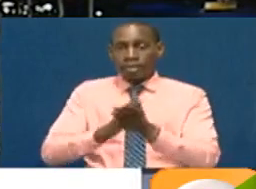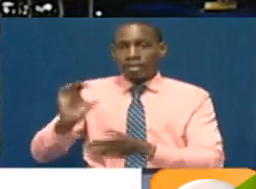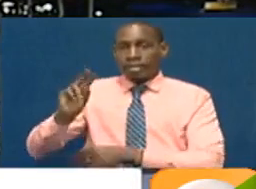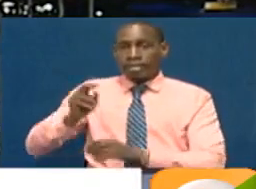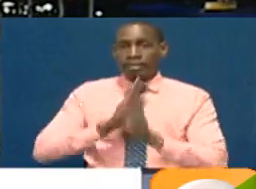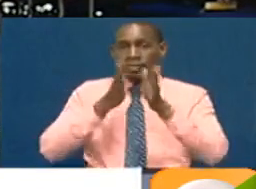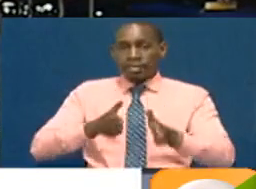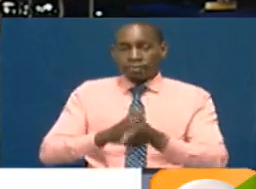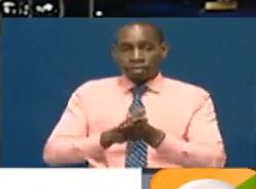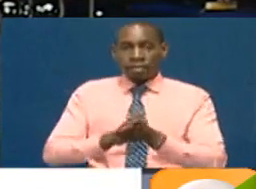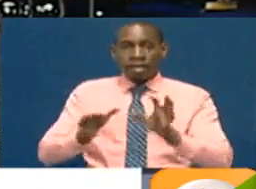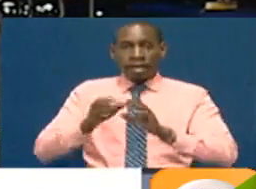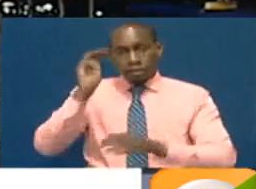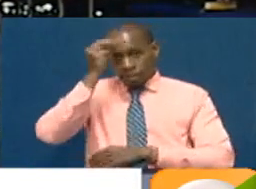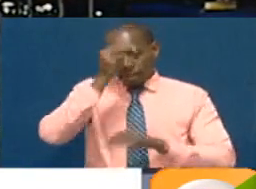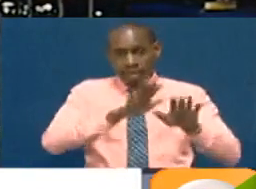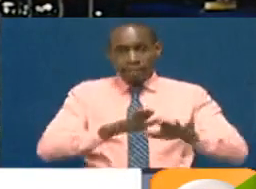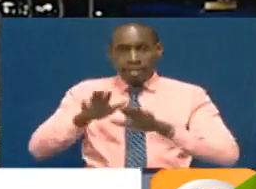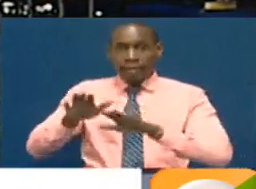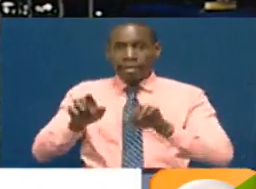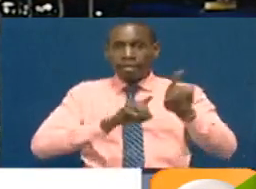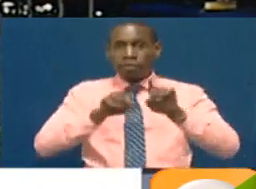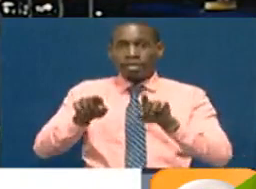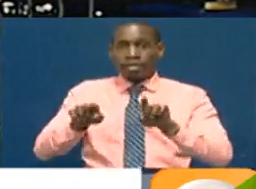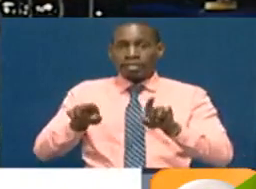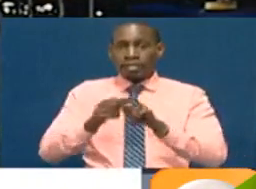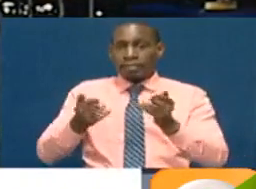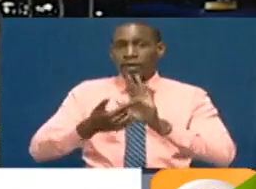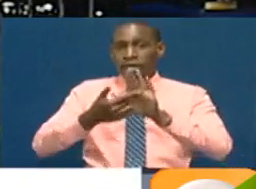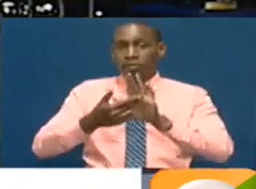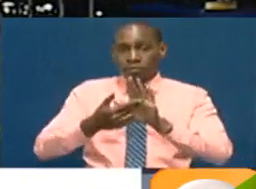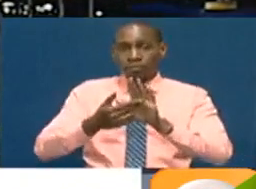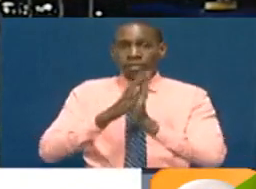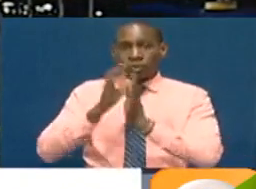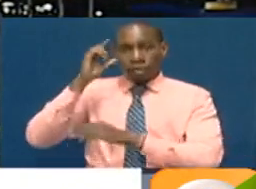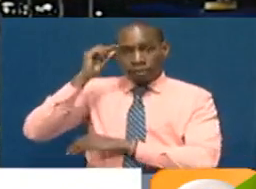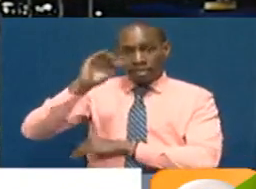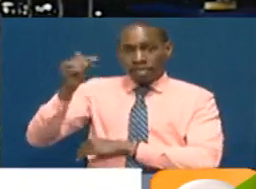Seth Olale is on Martha Karua's campaign trail and now reports from Mombasa County.